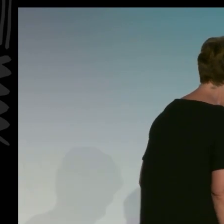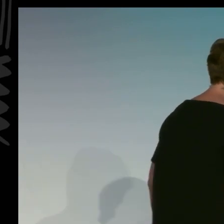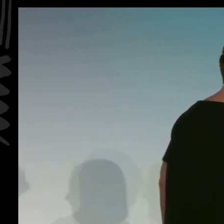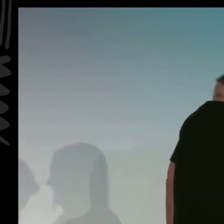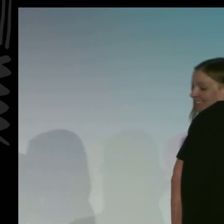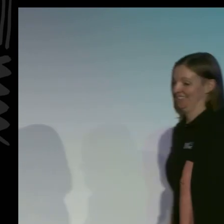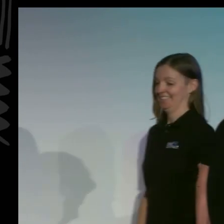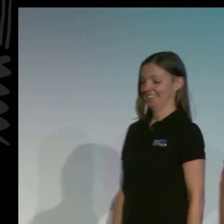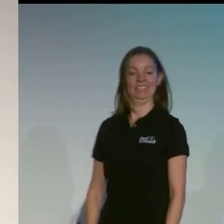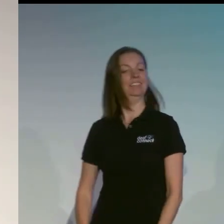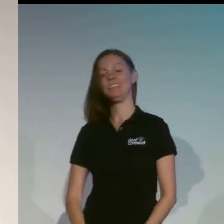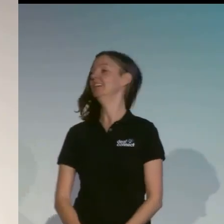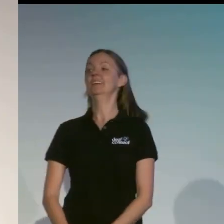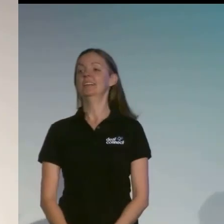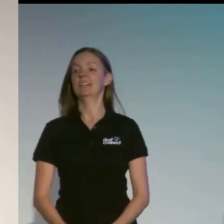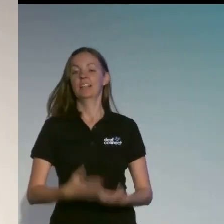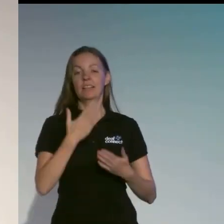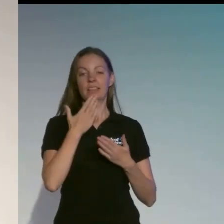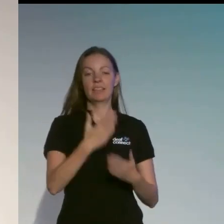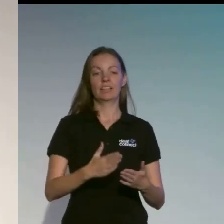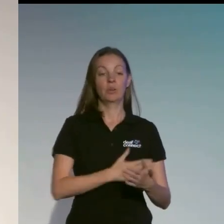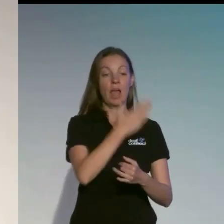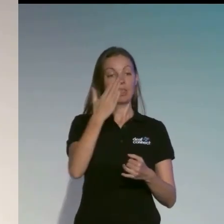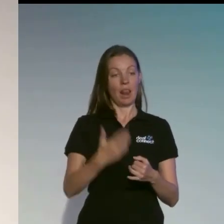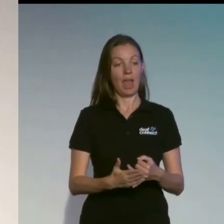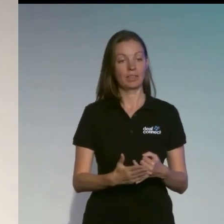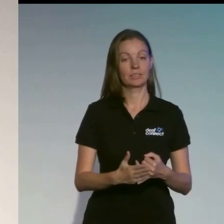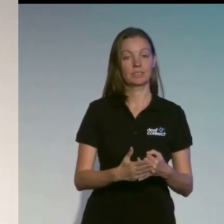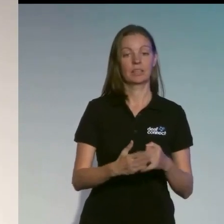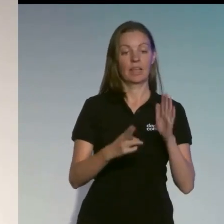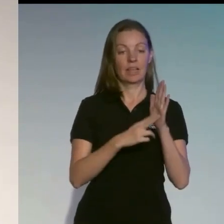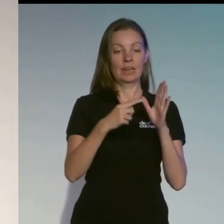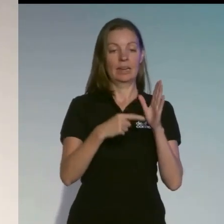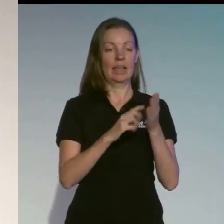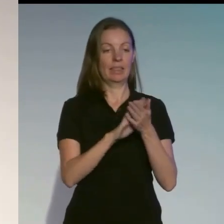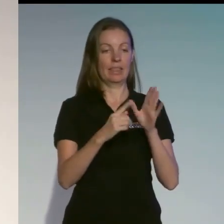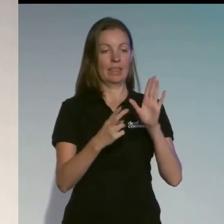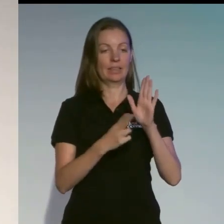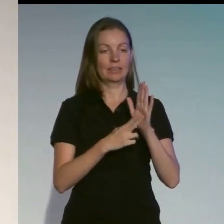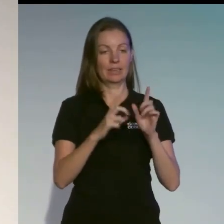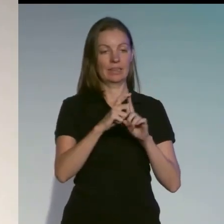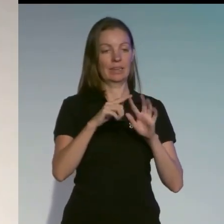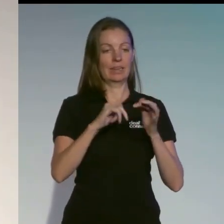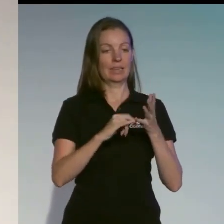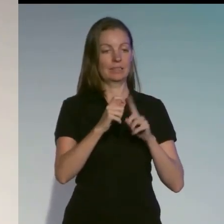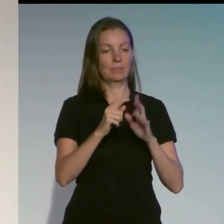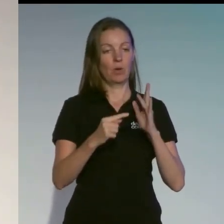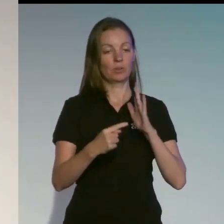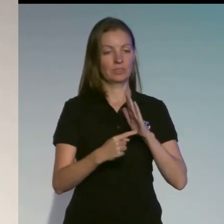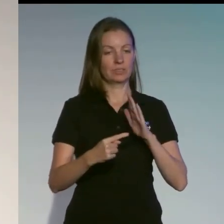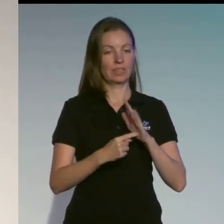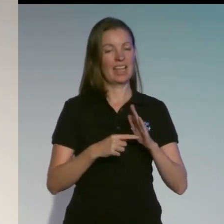Thank you so much, Andre. Now, last but no means least, Nathan Despott is, I would say,